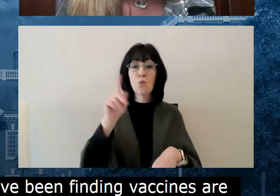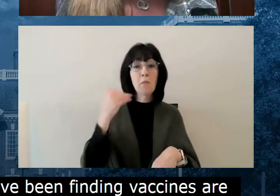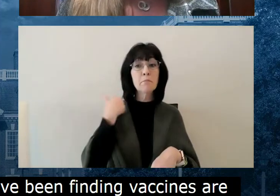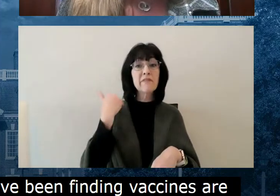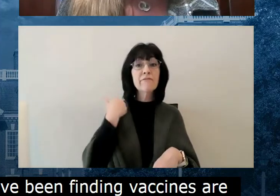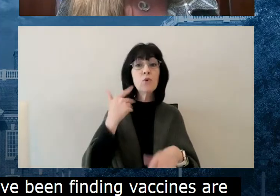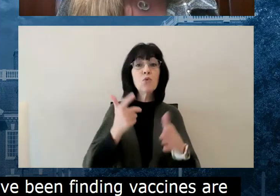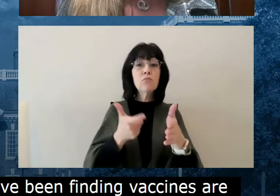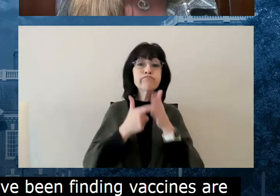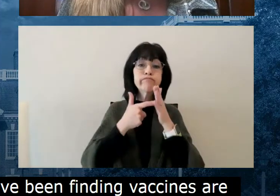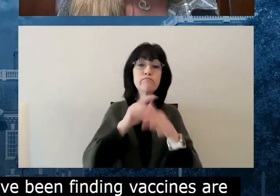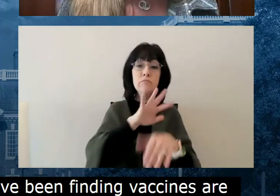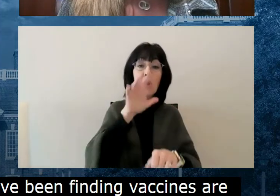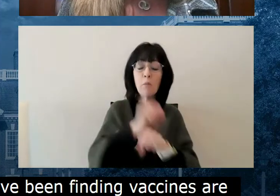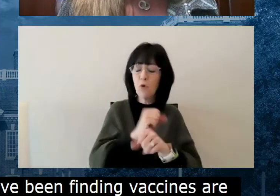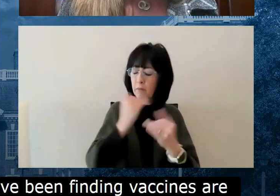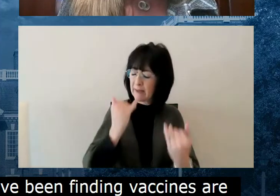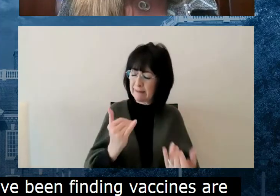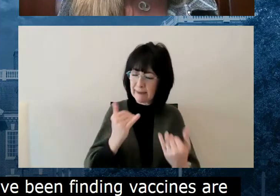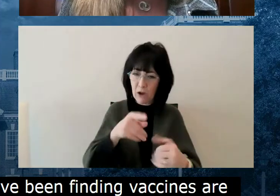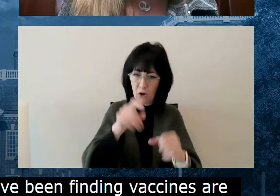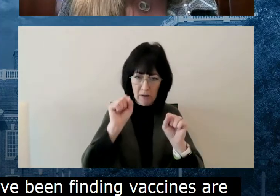one place. So